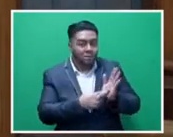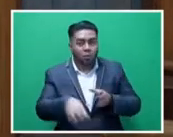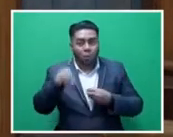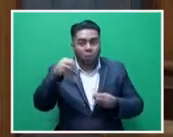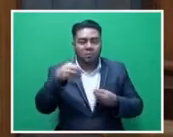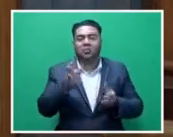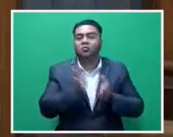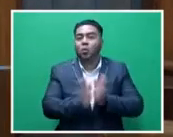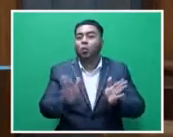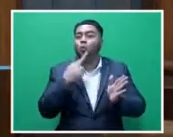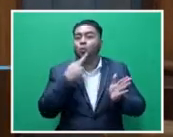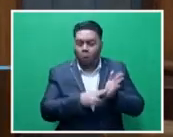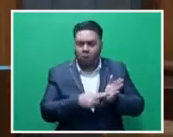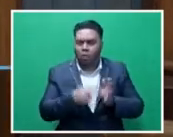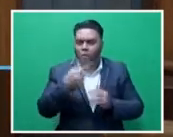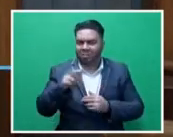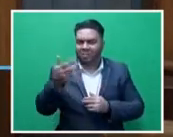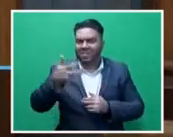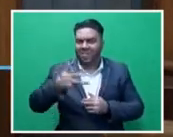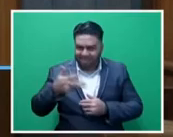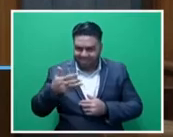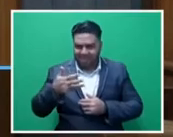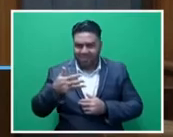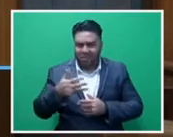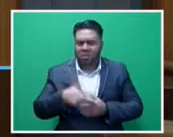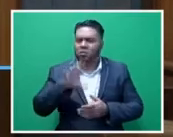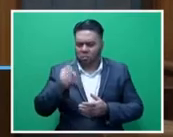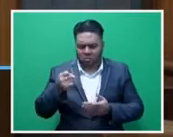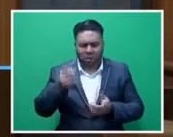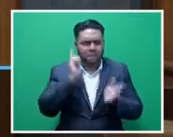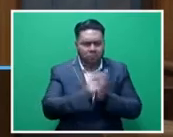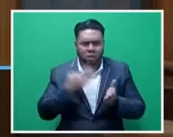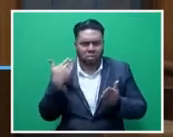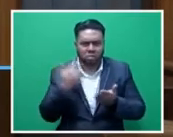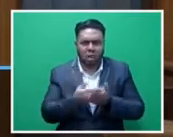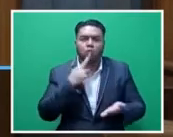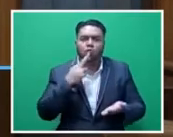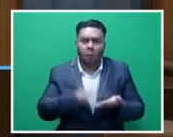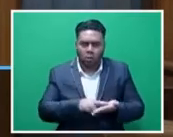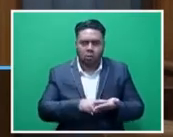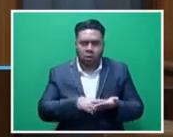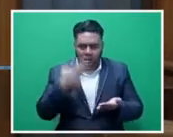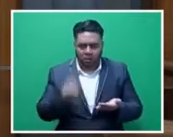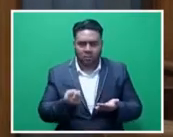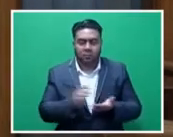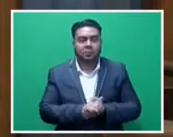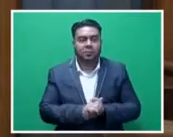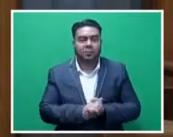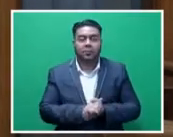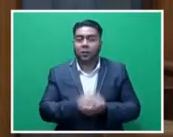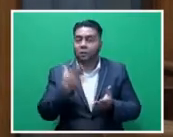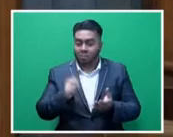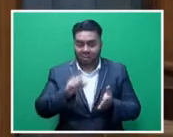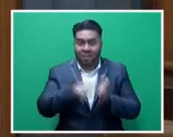in 2019. So obviously this was a rush report, and from the time this report